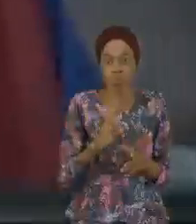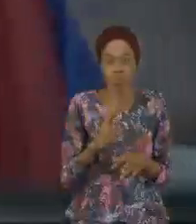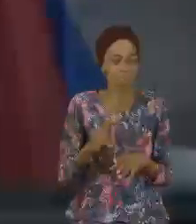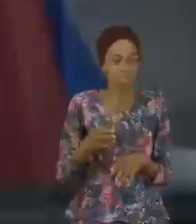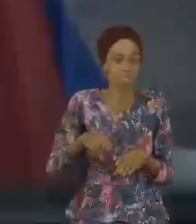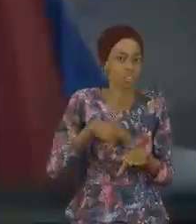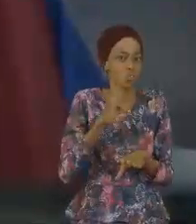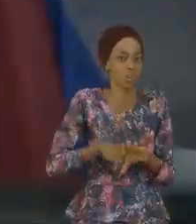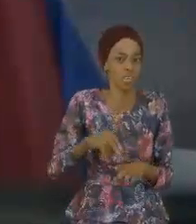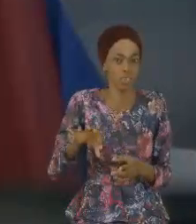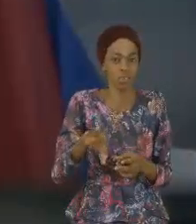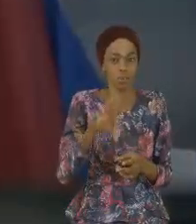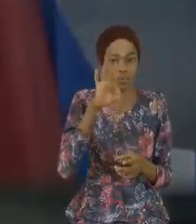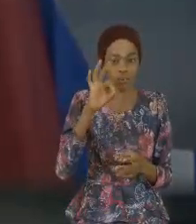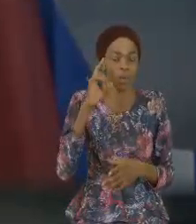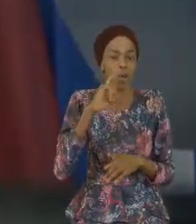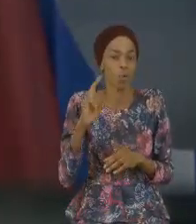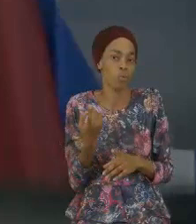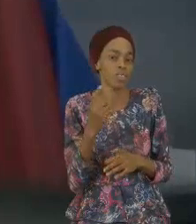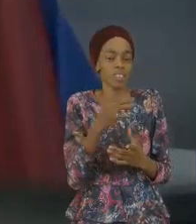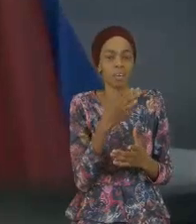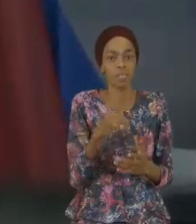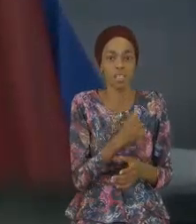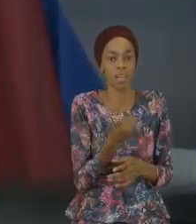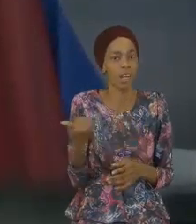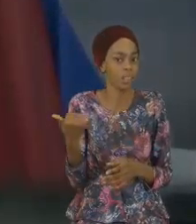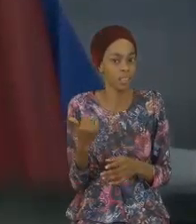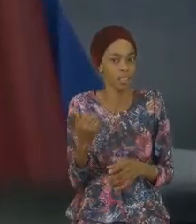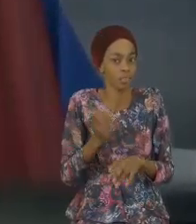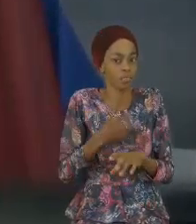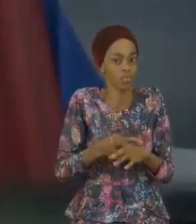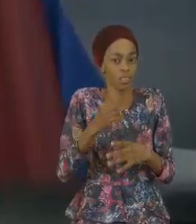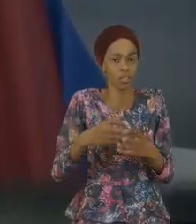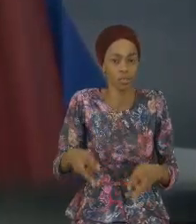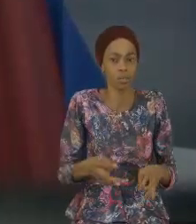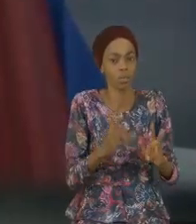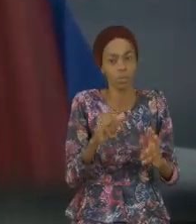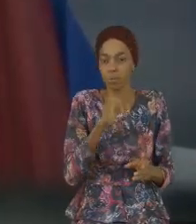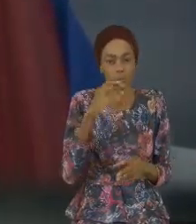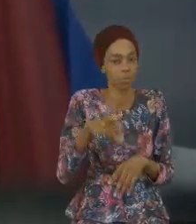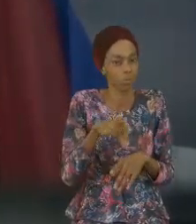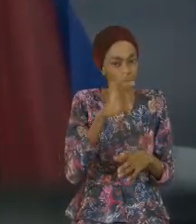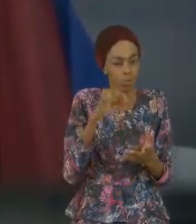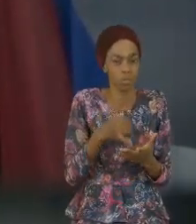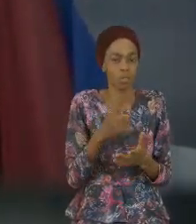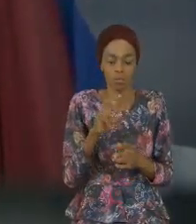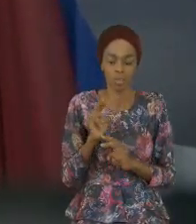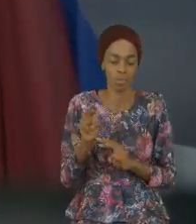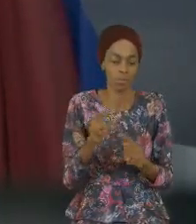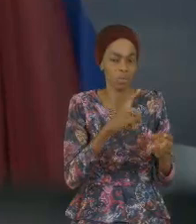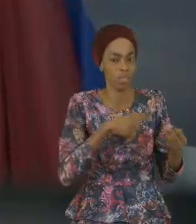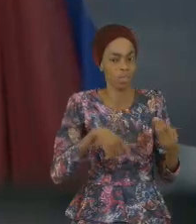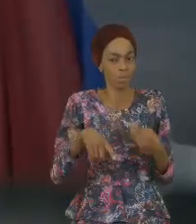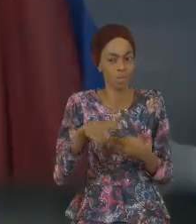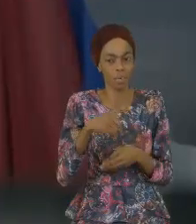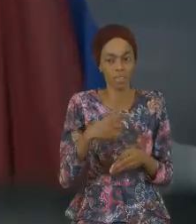is any difficulty on the way in the ministry, we don't choose that. We look around. How